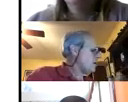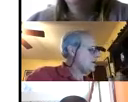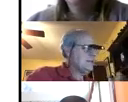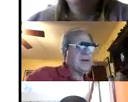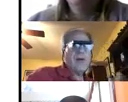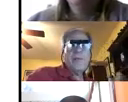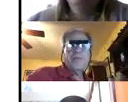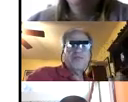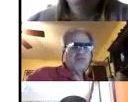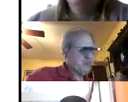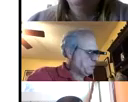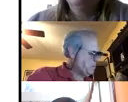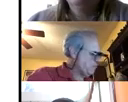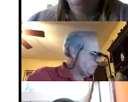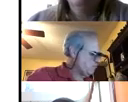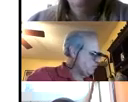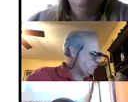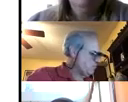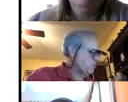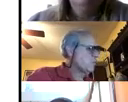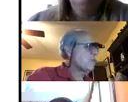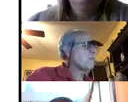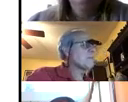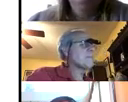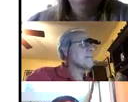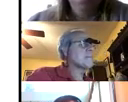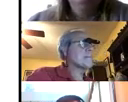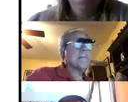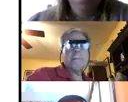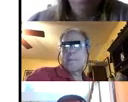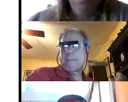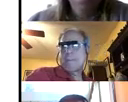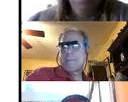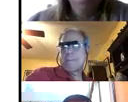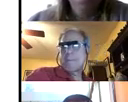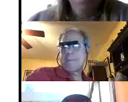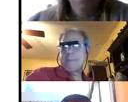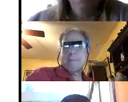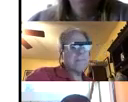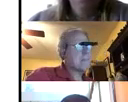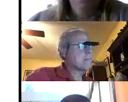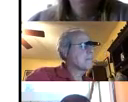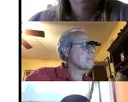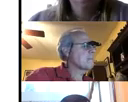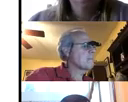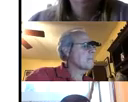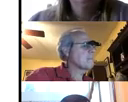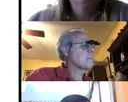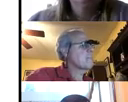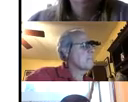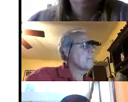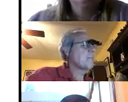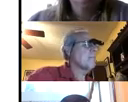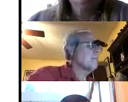when you were a teenager, like, hats off to those who have. The experience of being